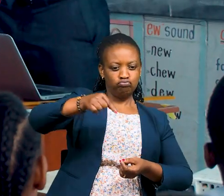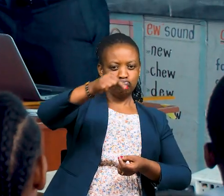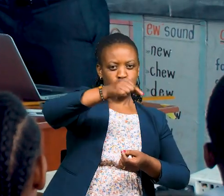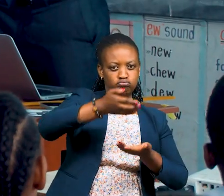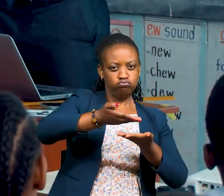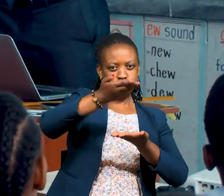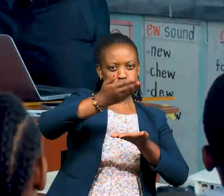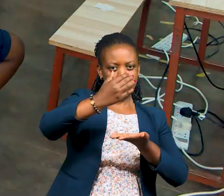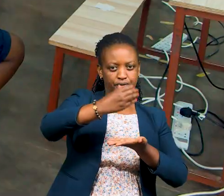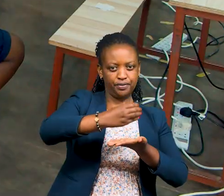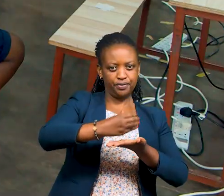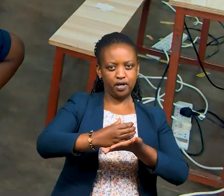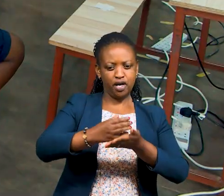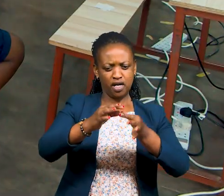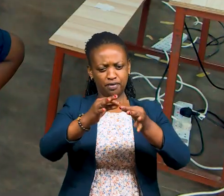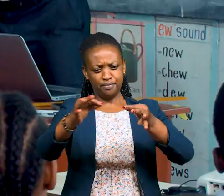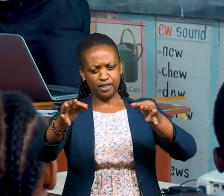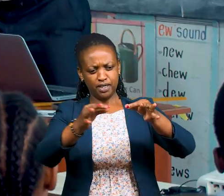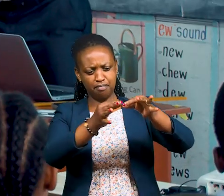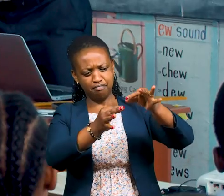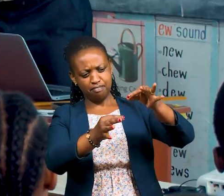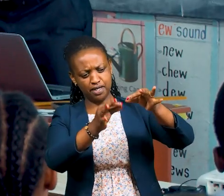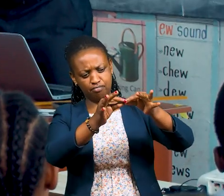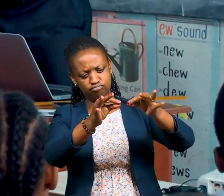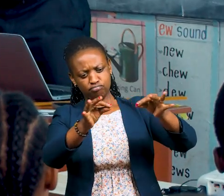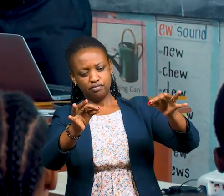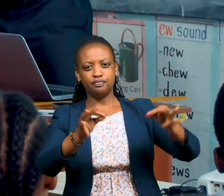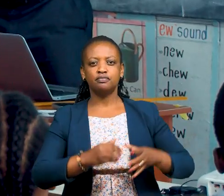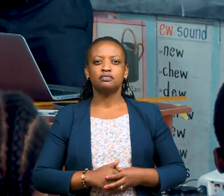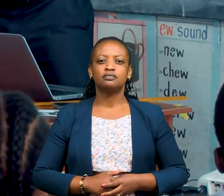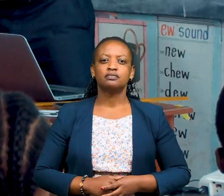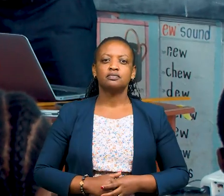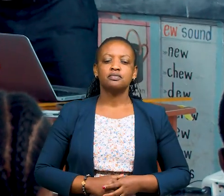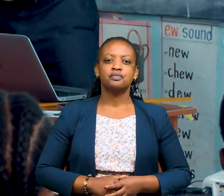like this, and then we measure